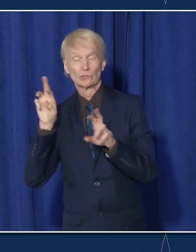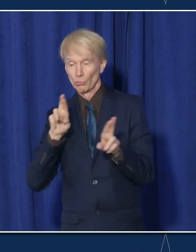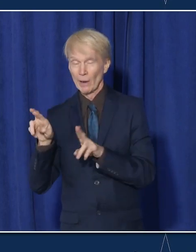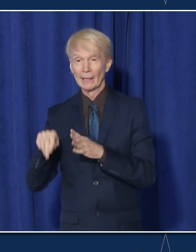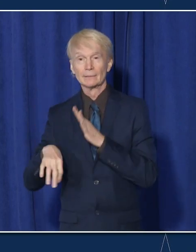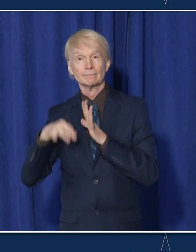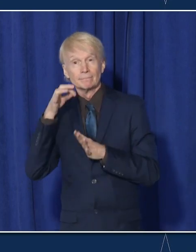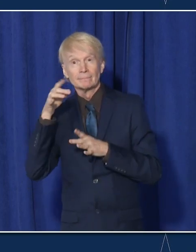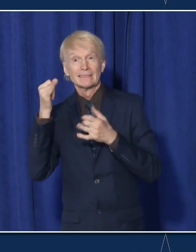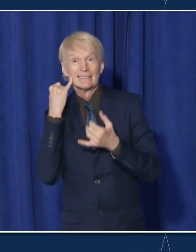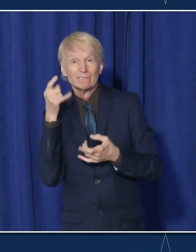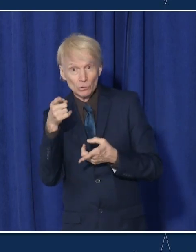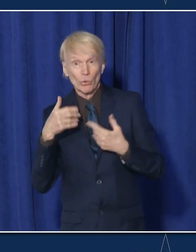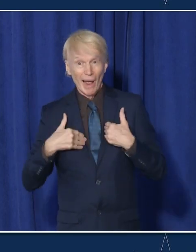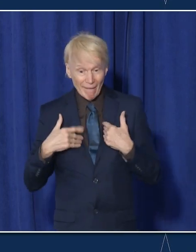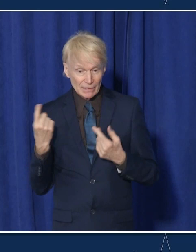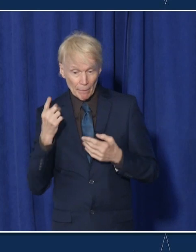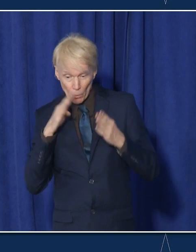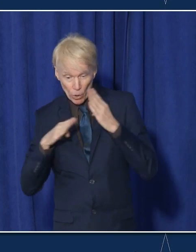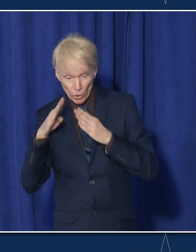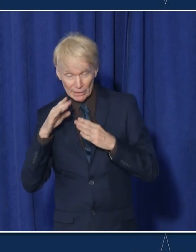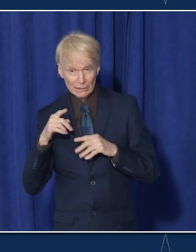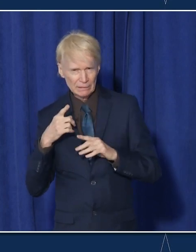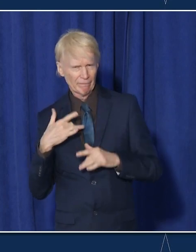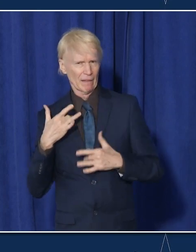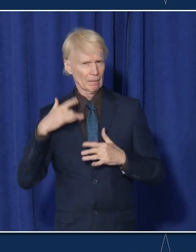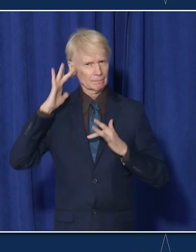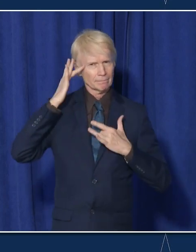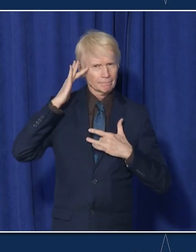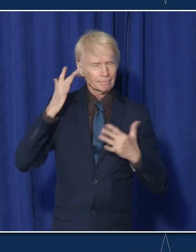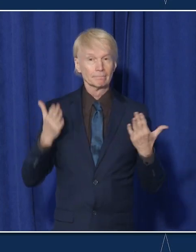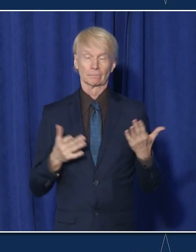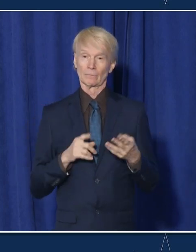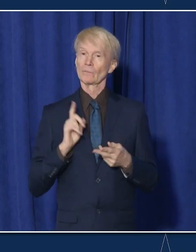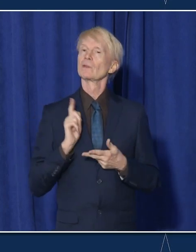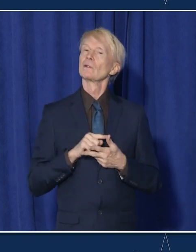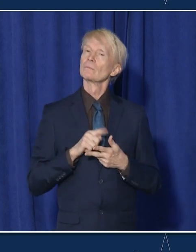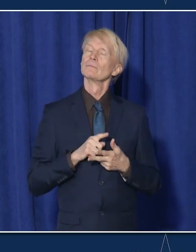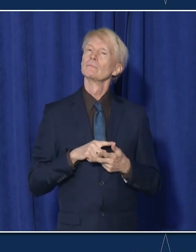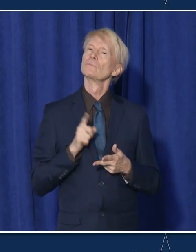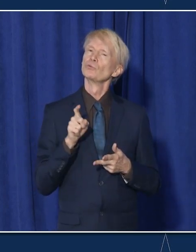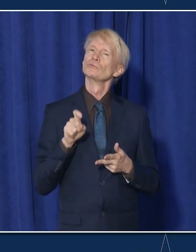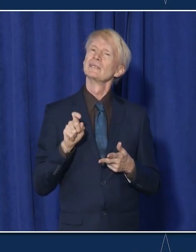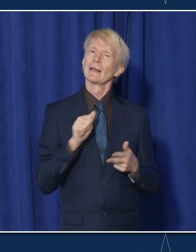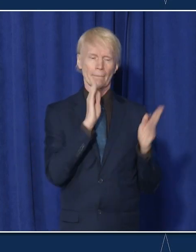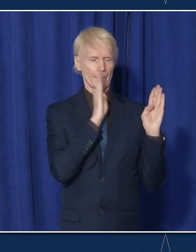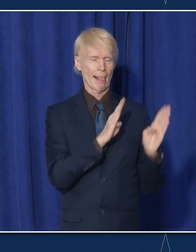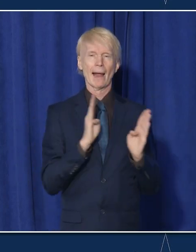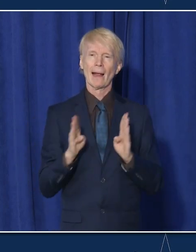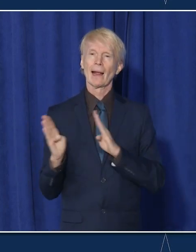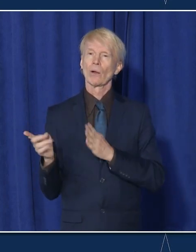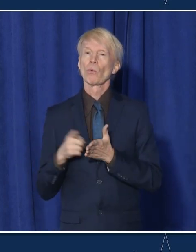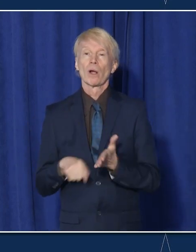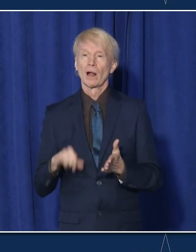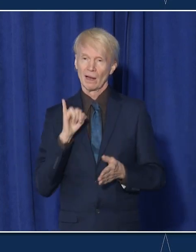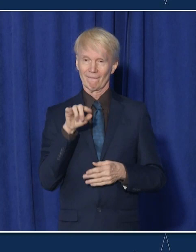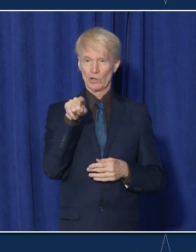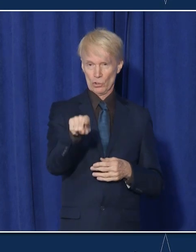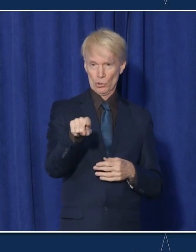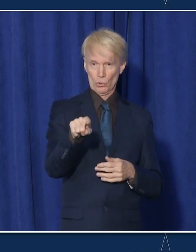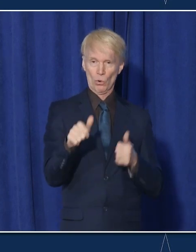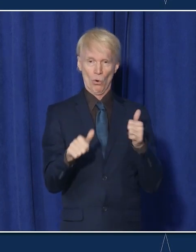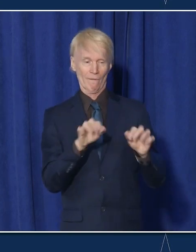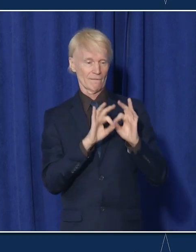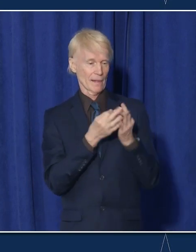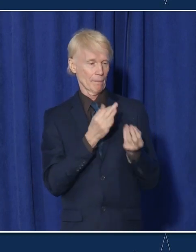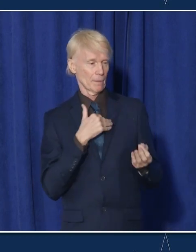to take in case you have symptoms or are worried. And finally, we want you to have a plan in case you or someone you love